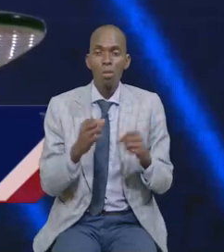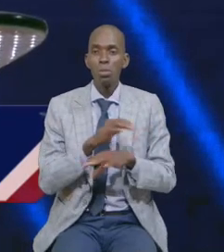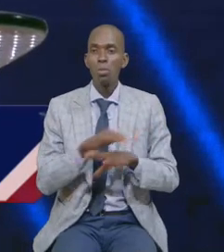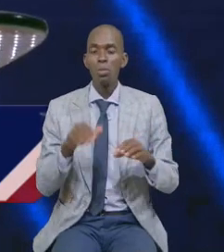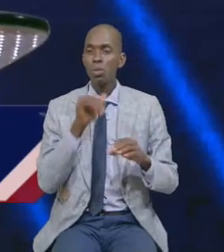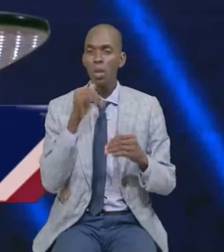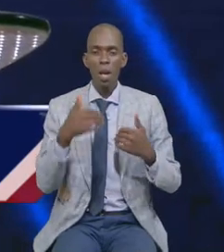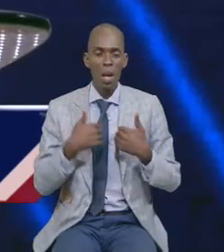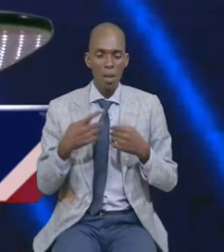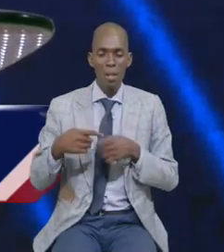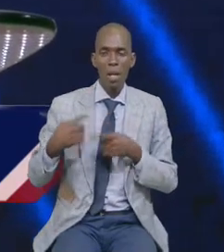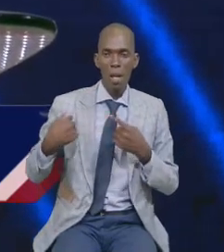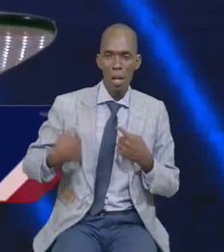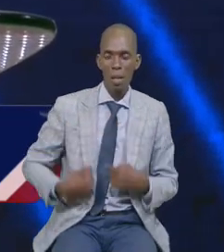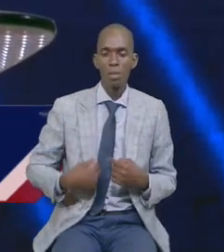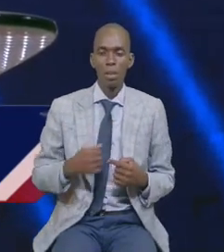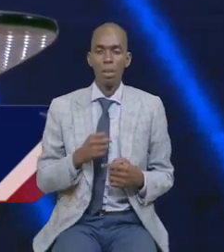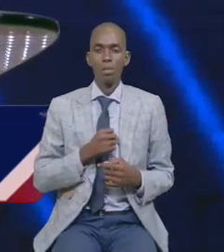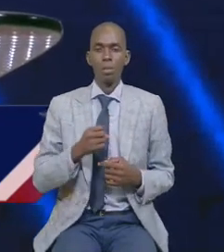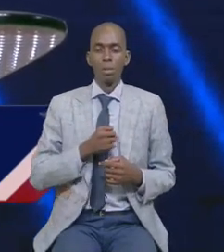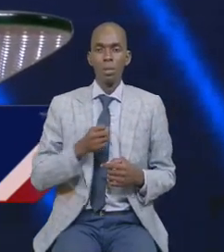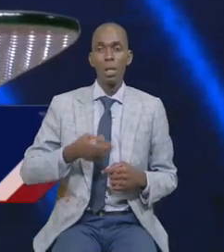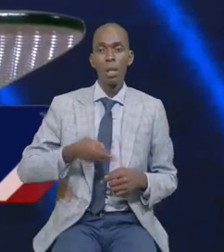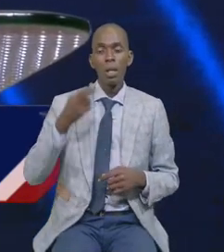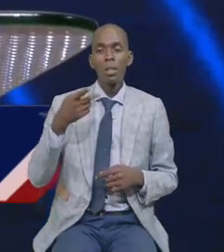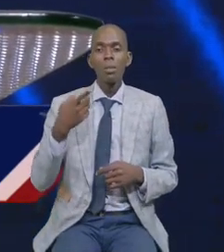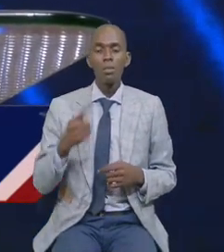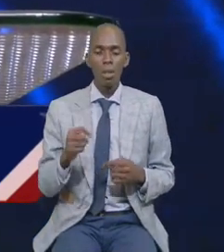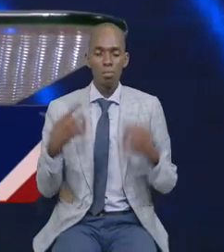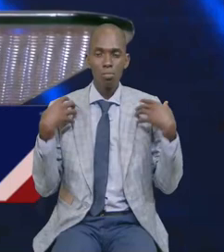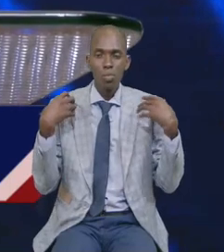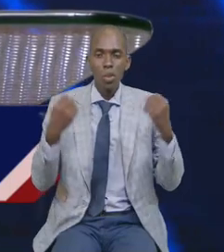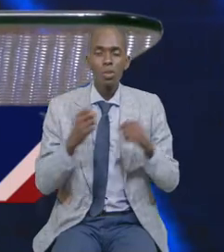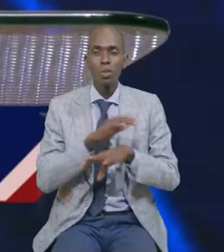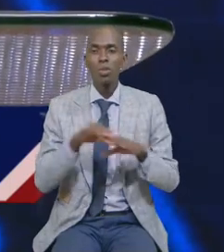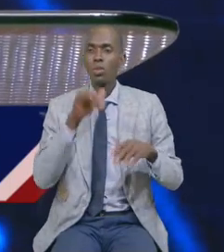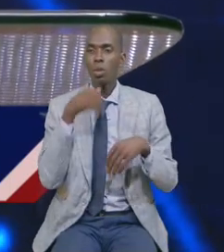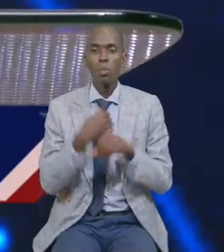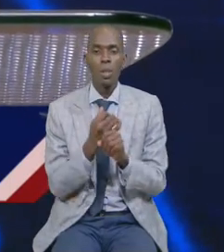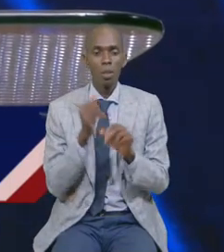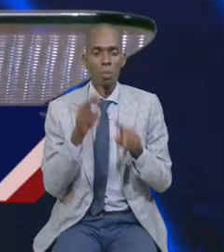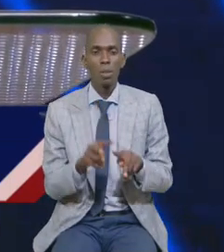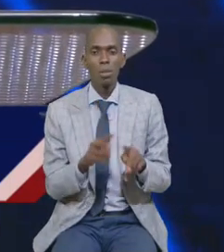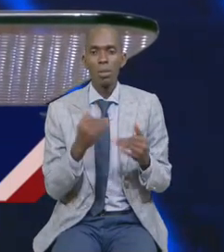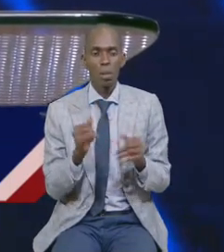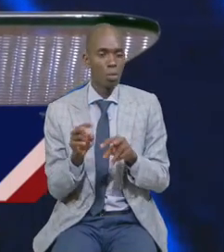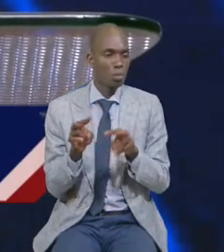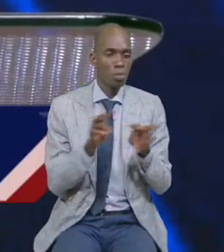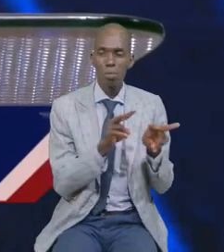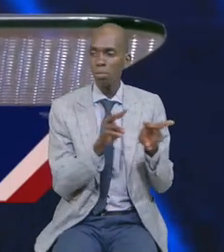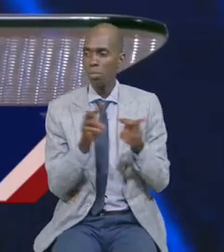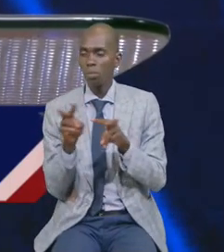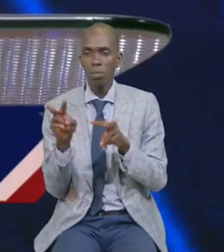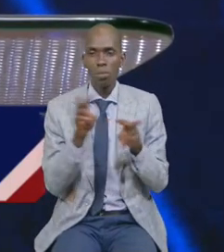the heart palpitating. Courage does not make a person looking up and there and looking